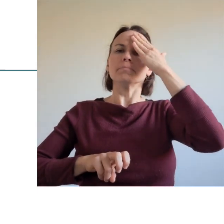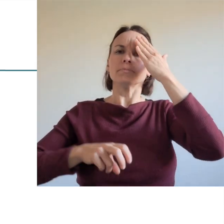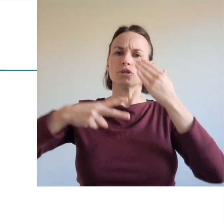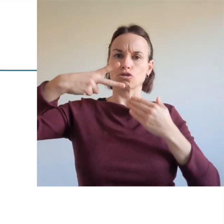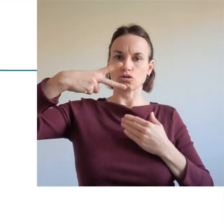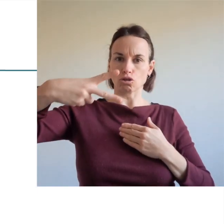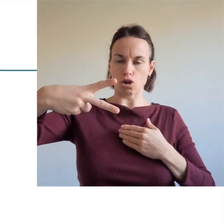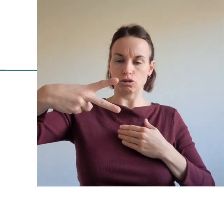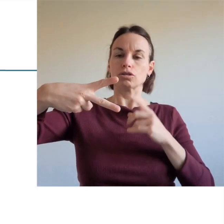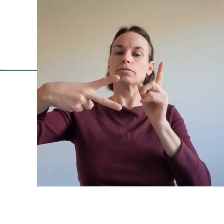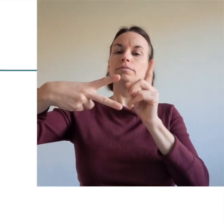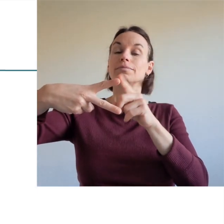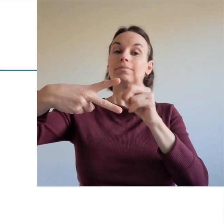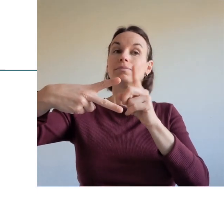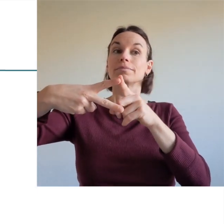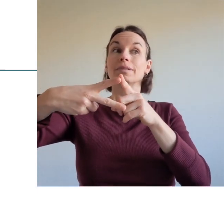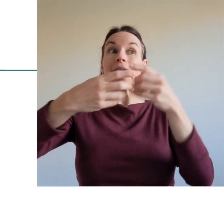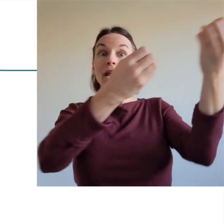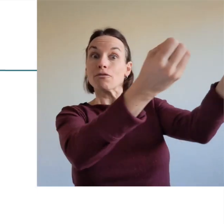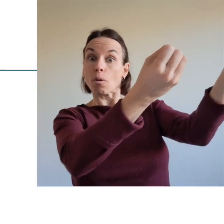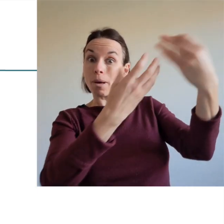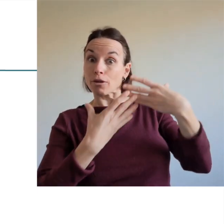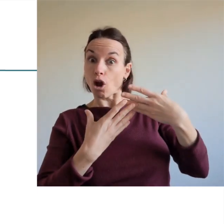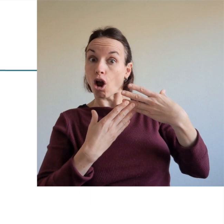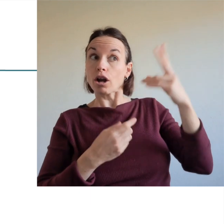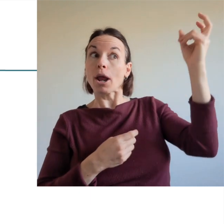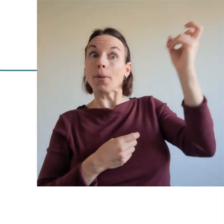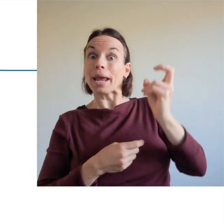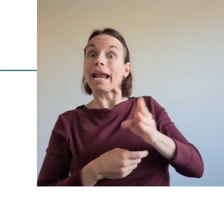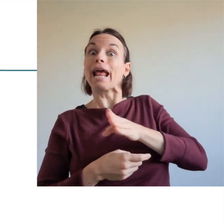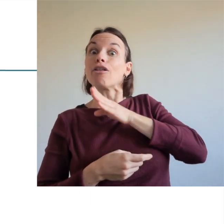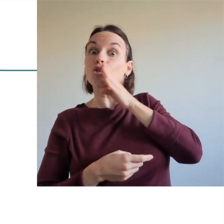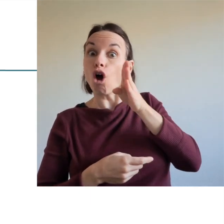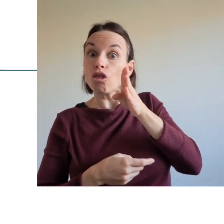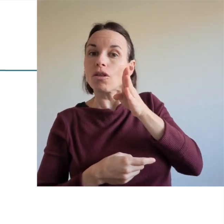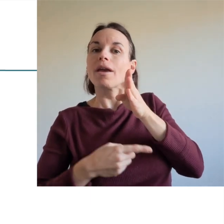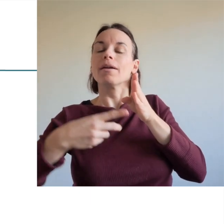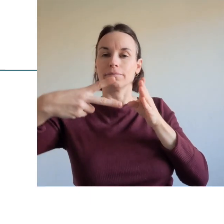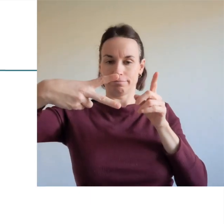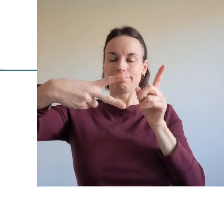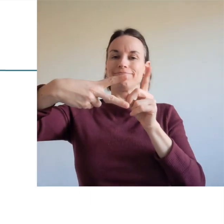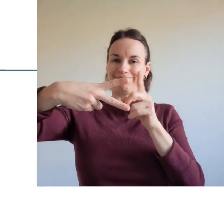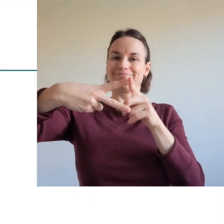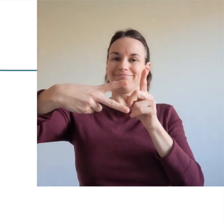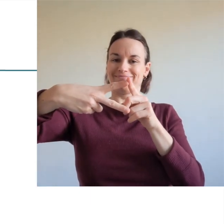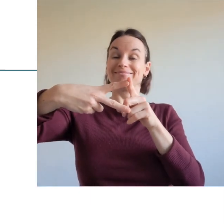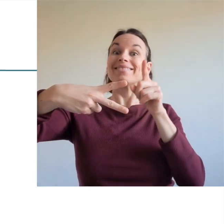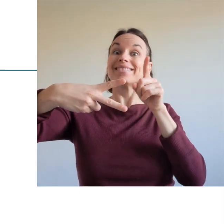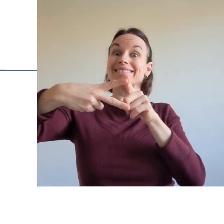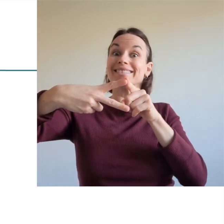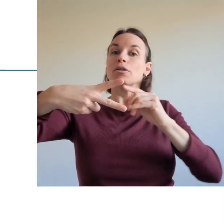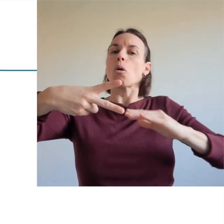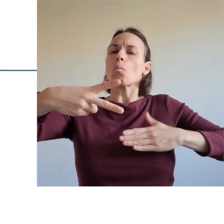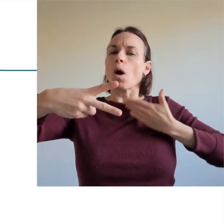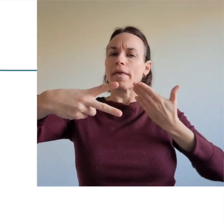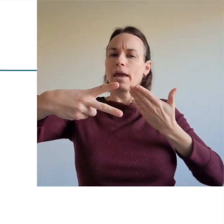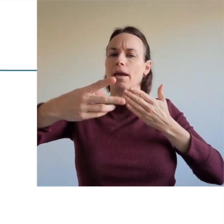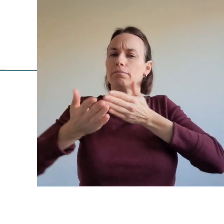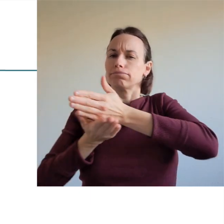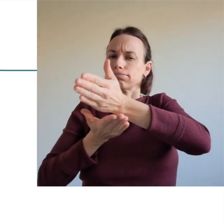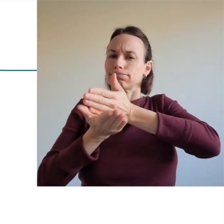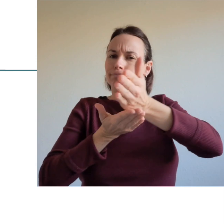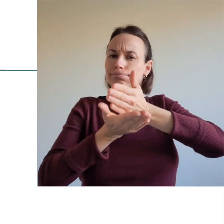And the evidential properties considered in our study are the following. First, we